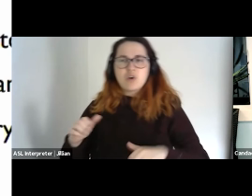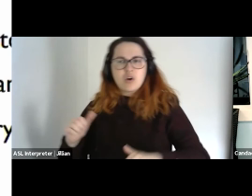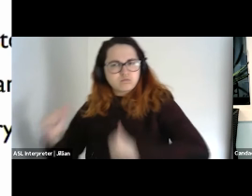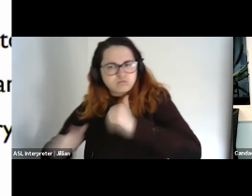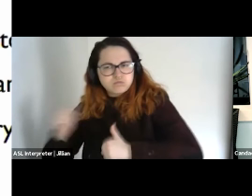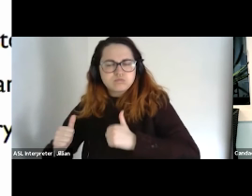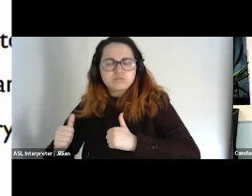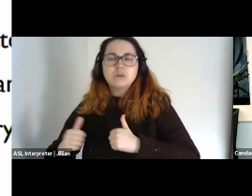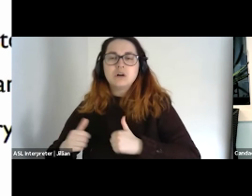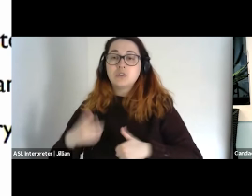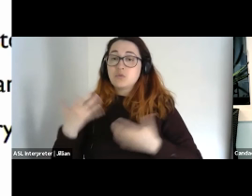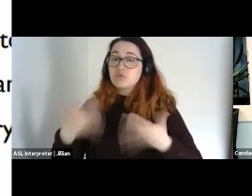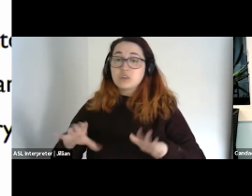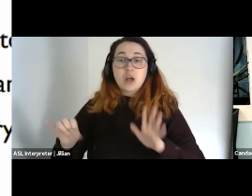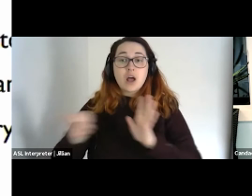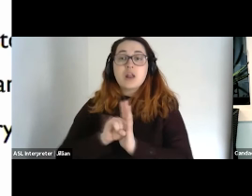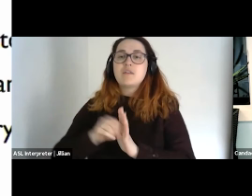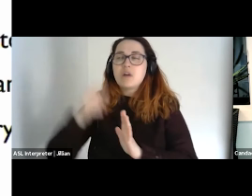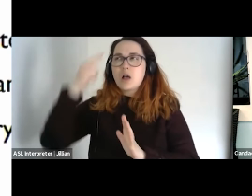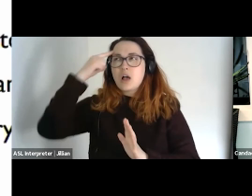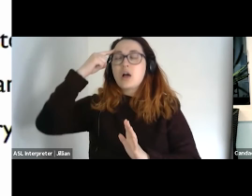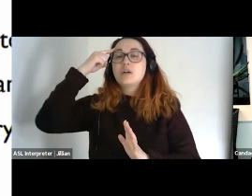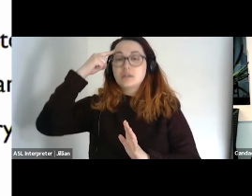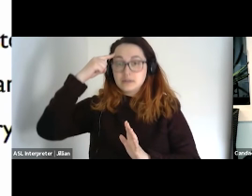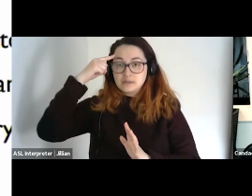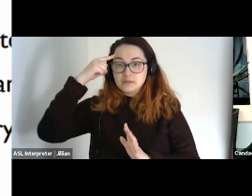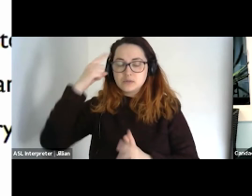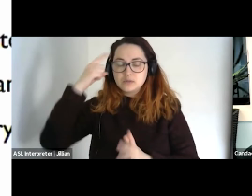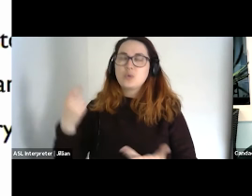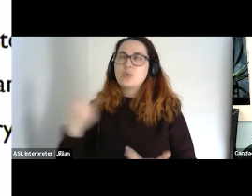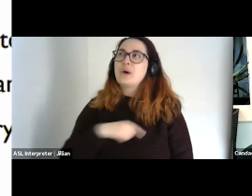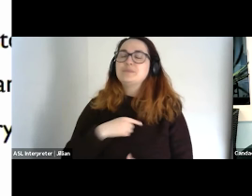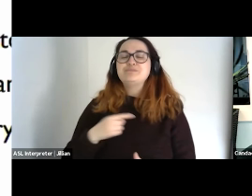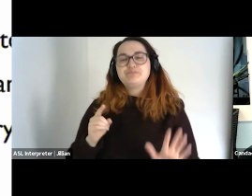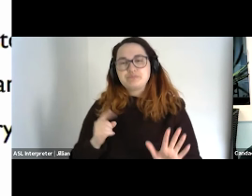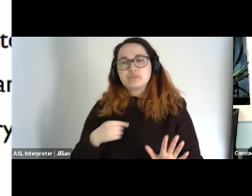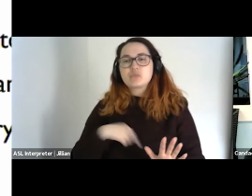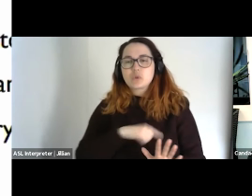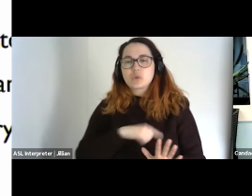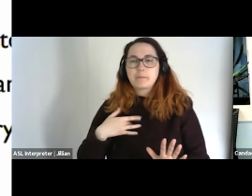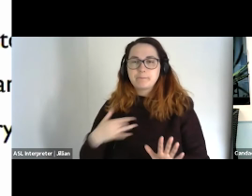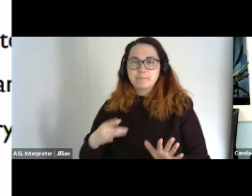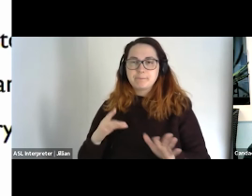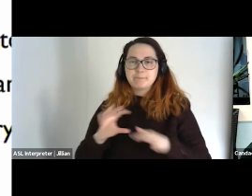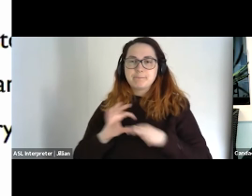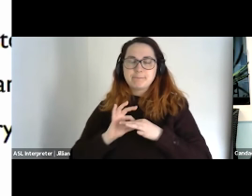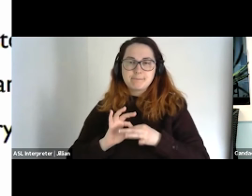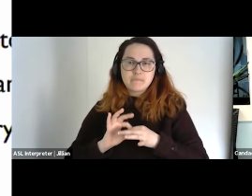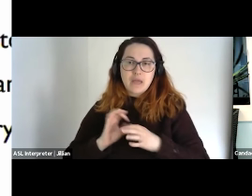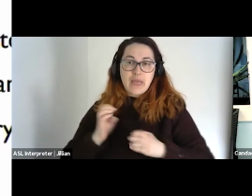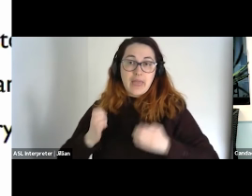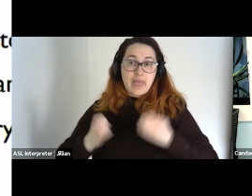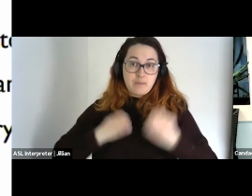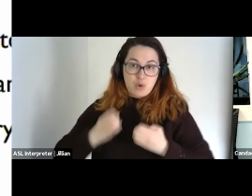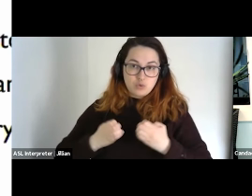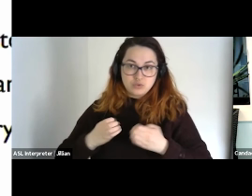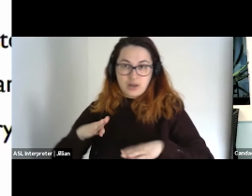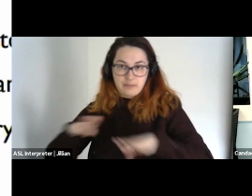if you identify a thought, so typically we associate emotions with our behaviors.